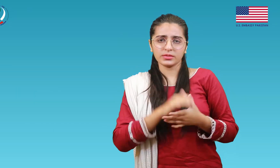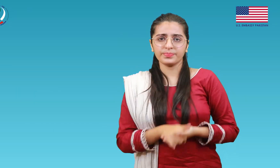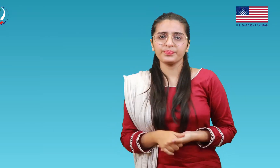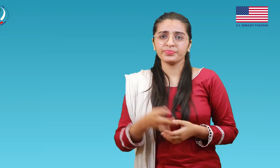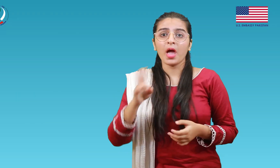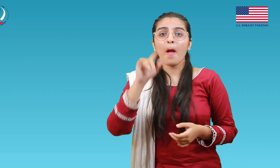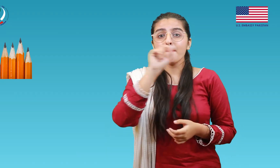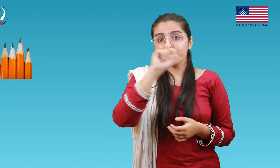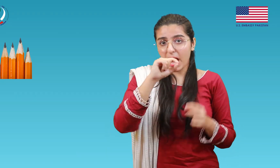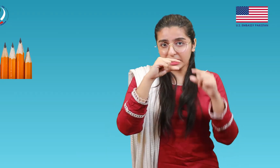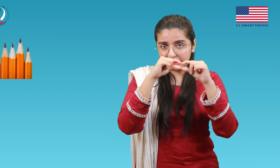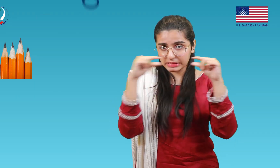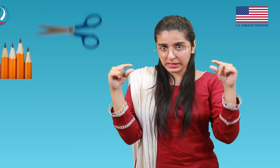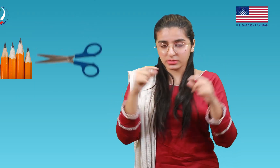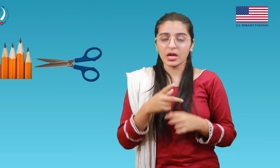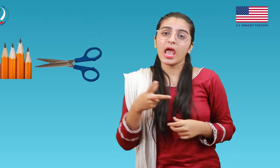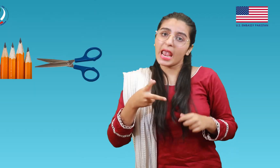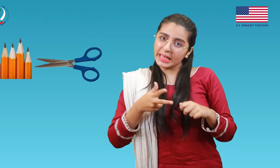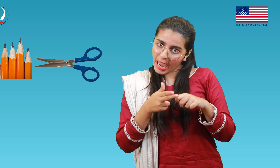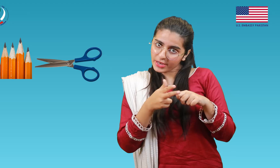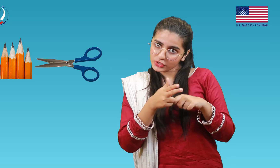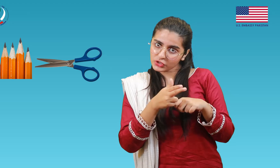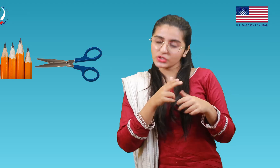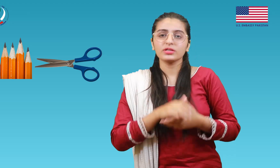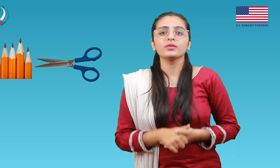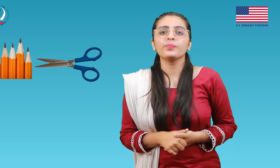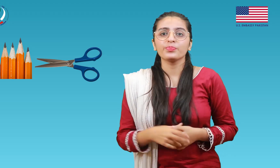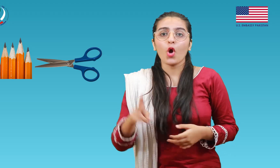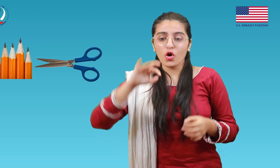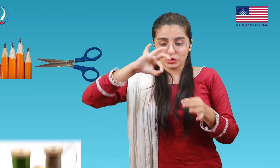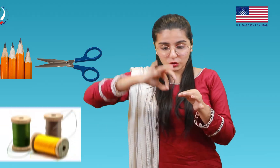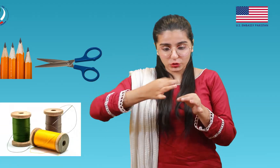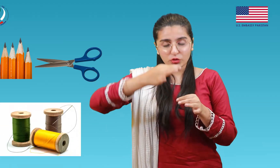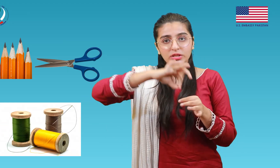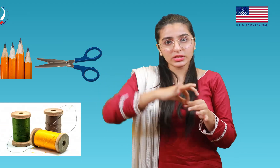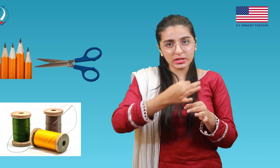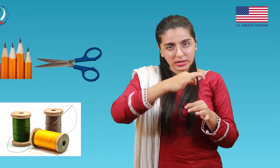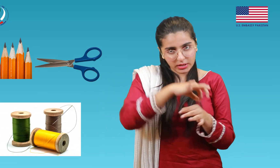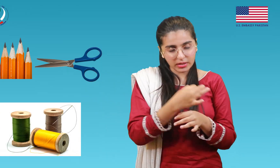prefer. You will need pencils, scissors, a needle and thread,